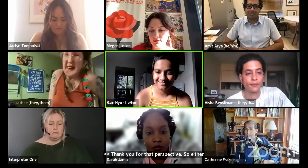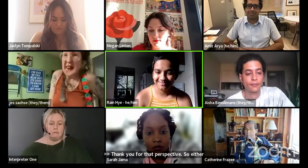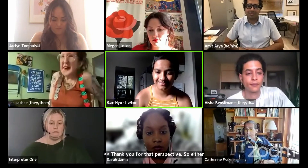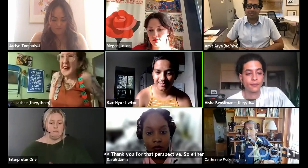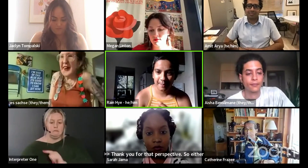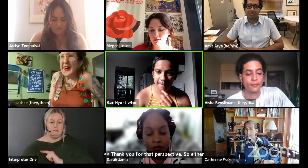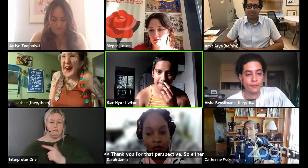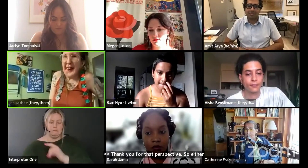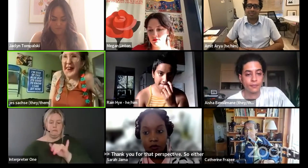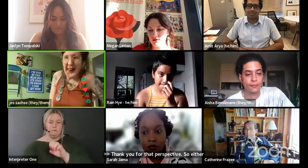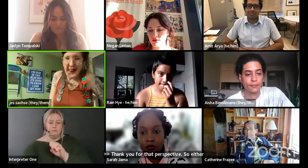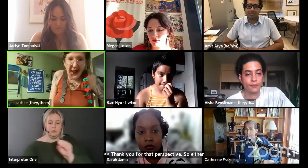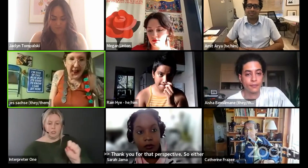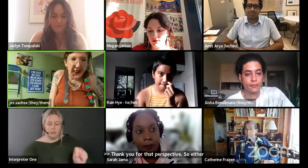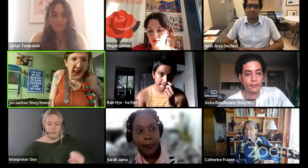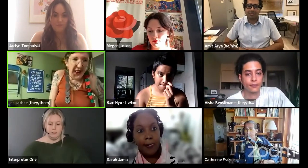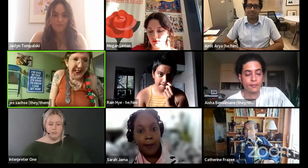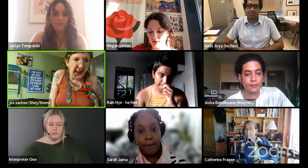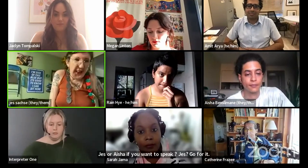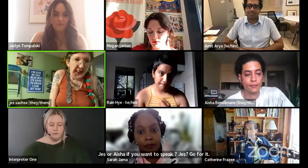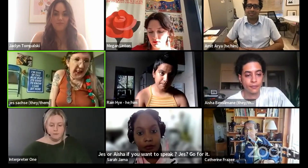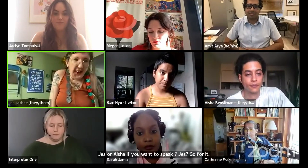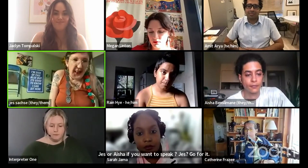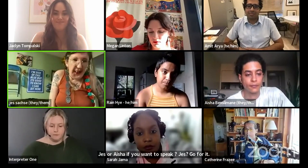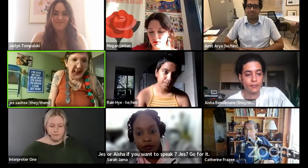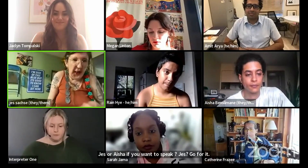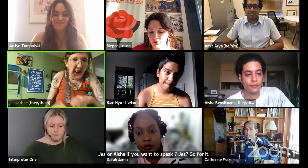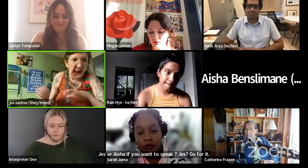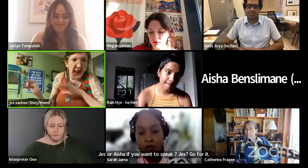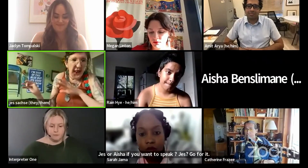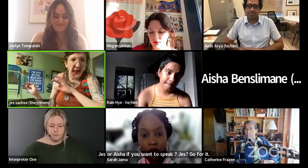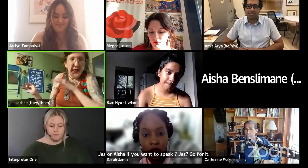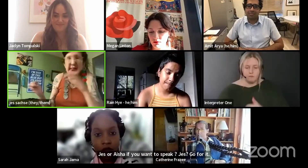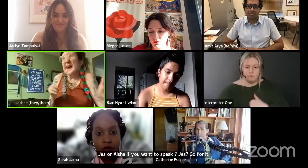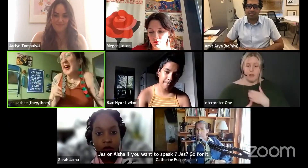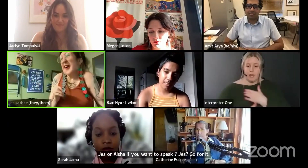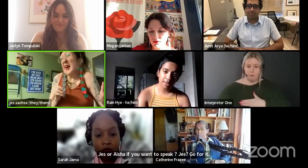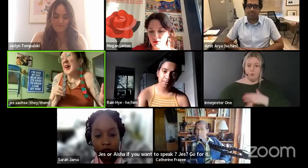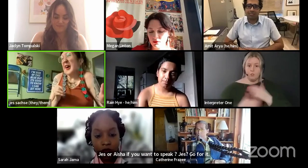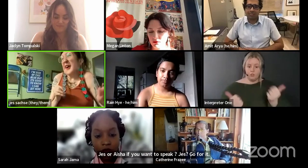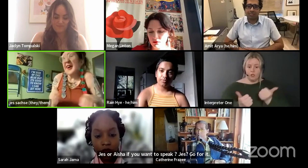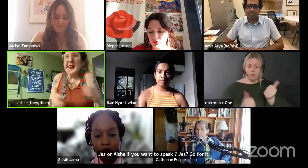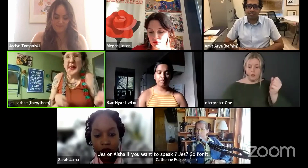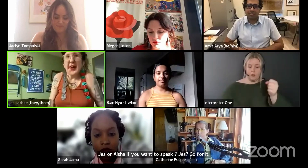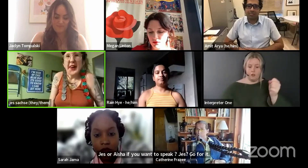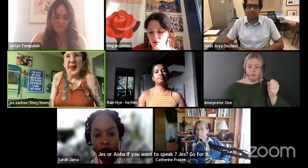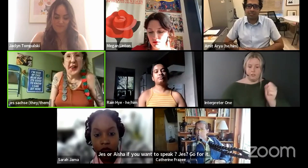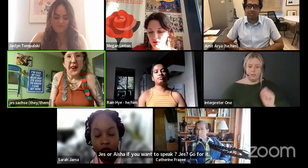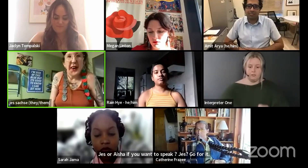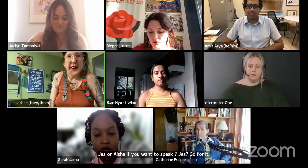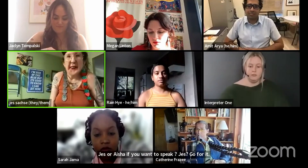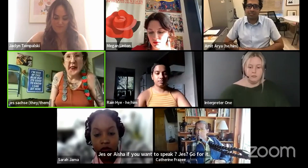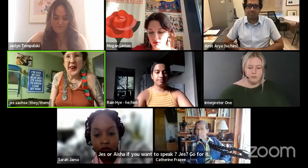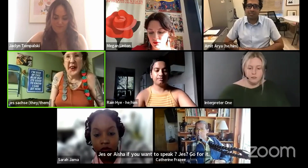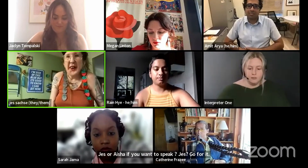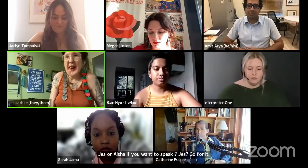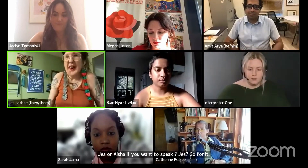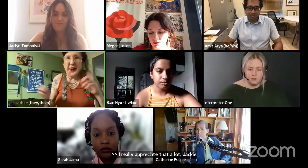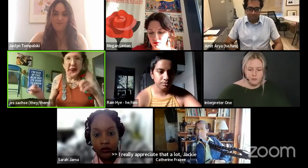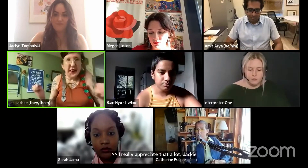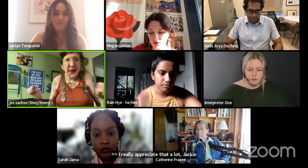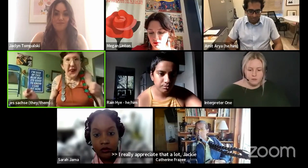I really appreciate that a lot, Jackie, because it reminded me of some things I could share